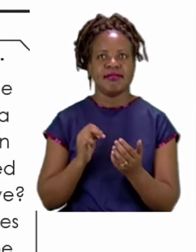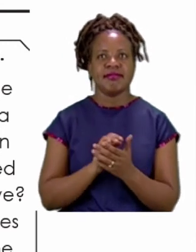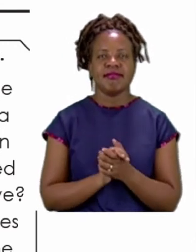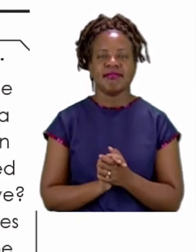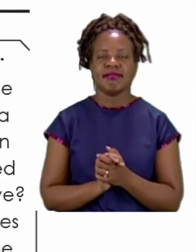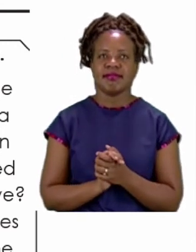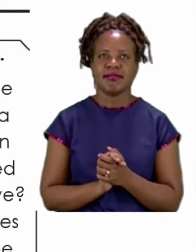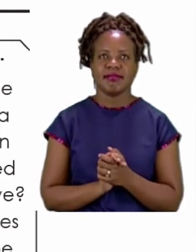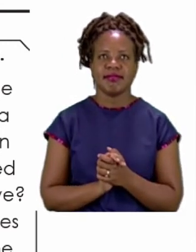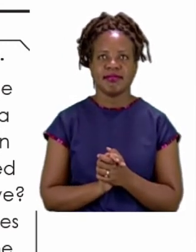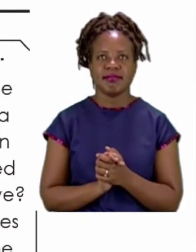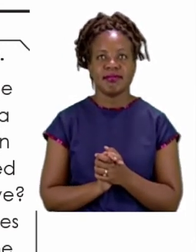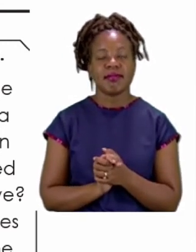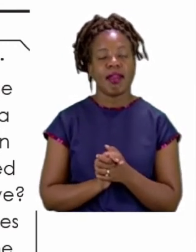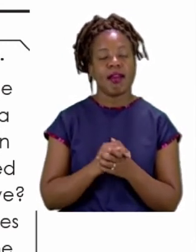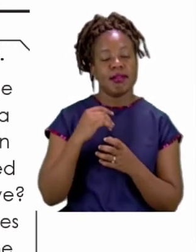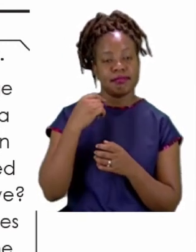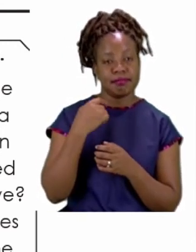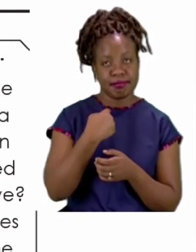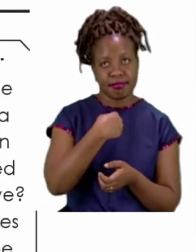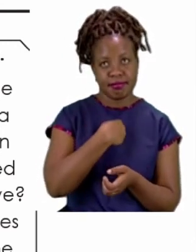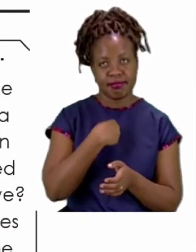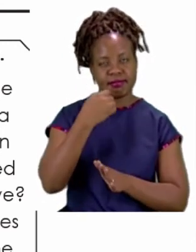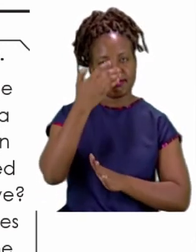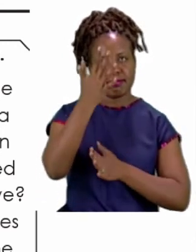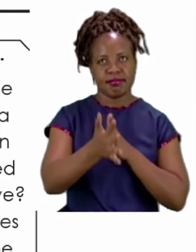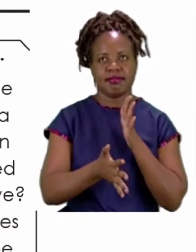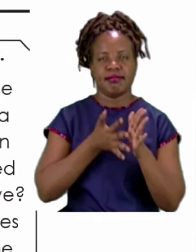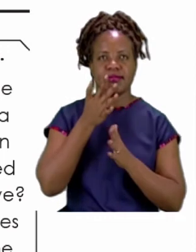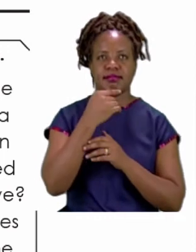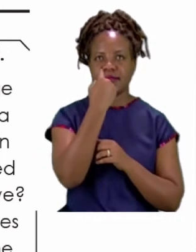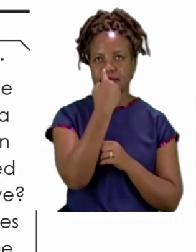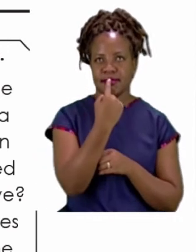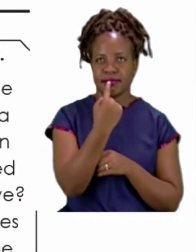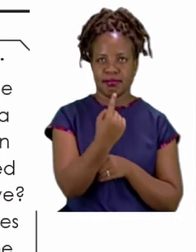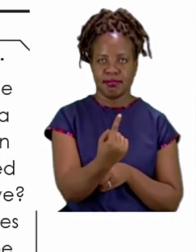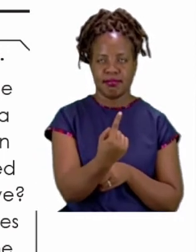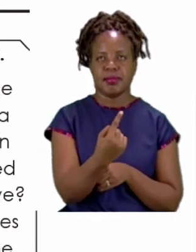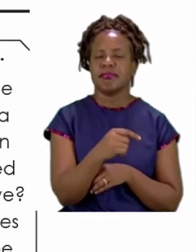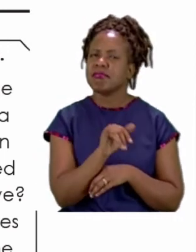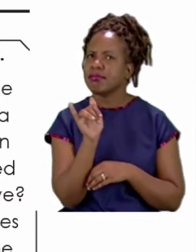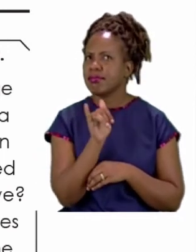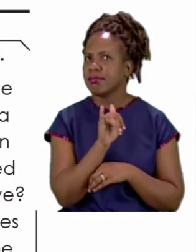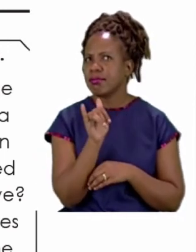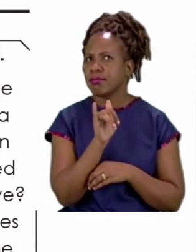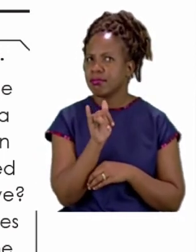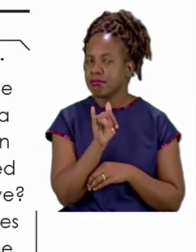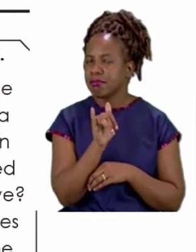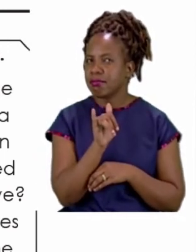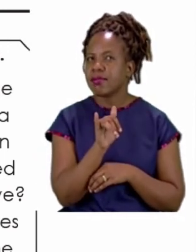I am only going to do one with you. And the one I'm going to do with you is